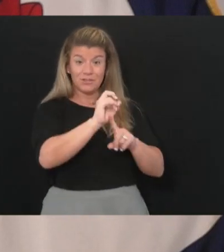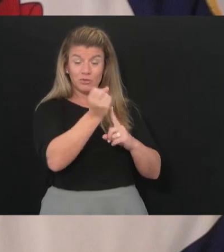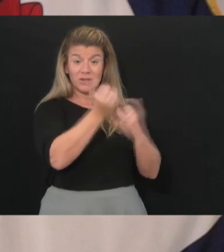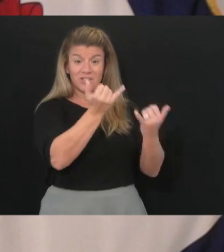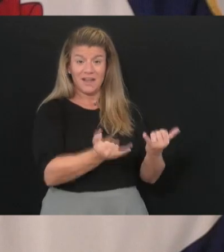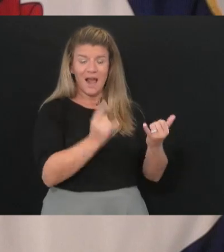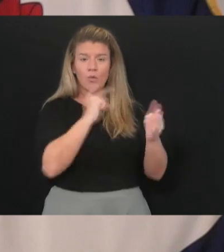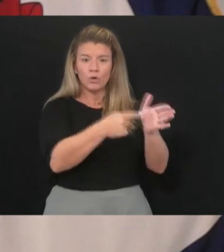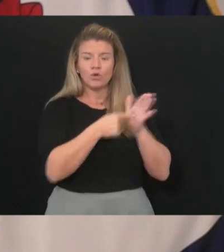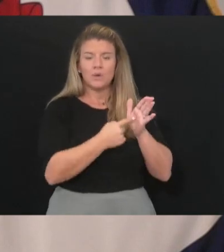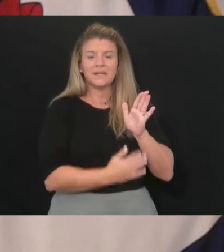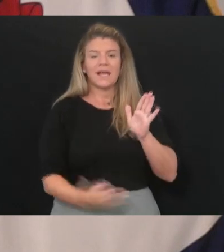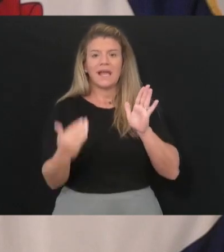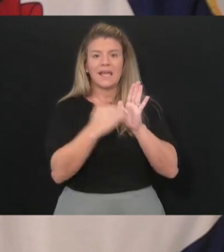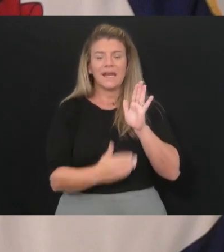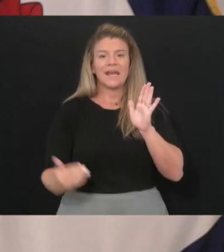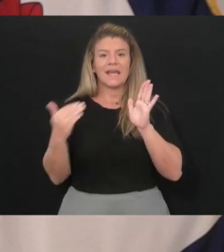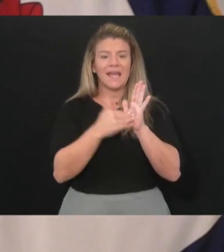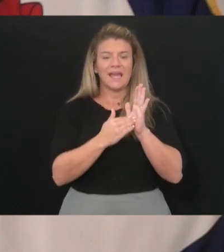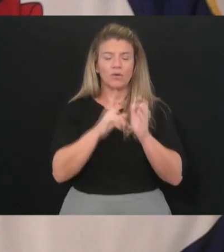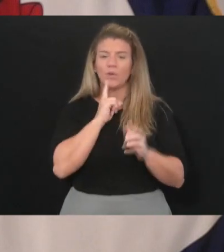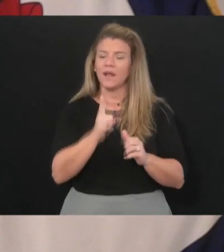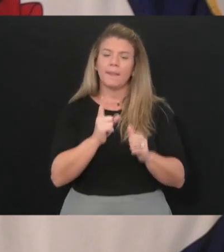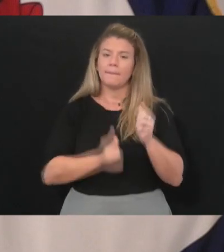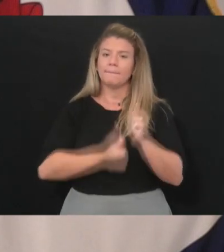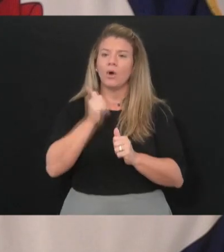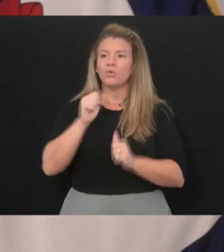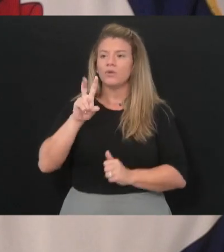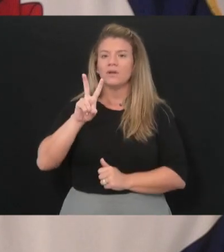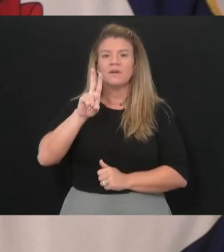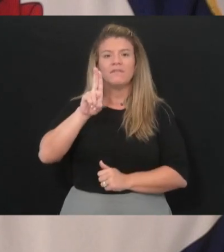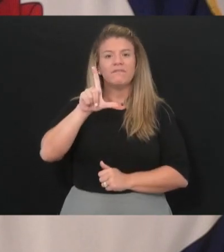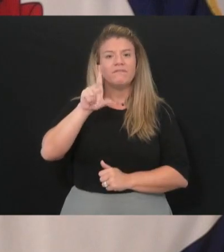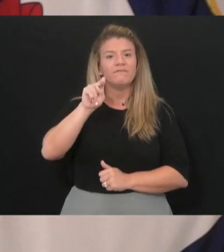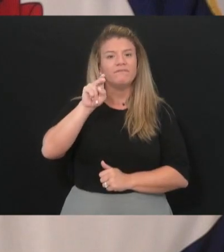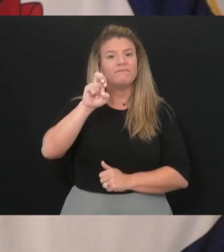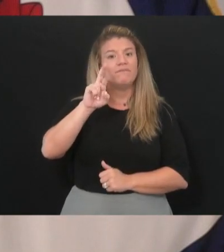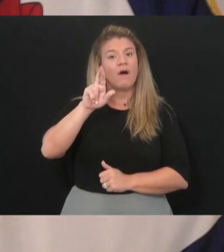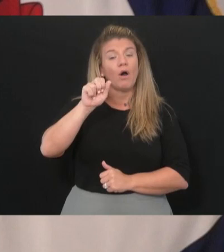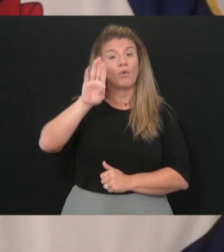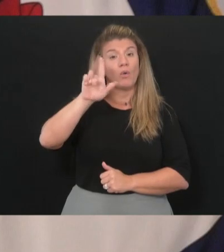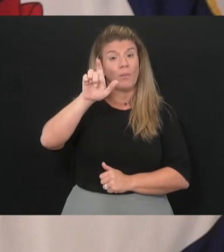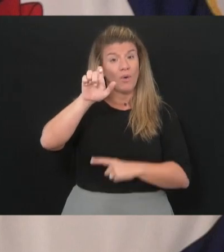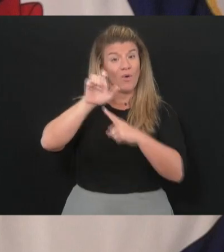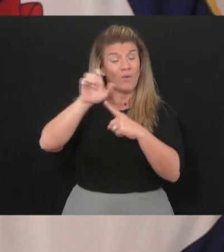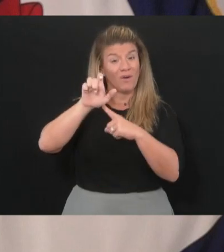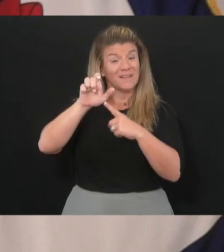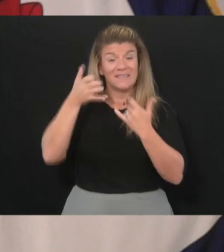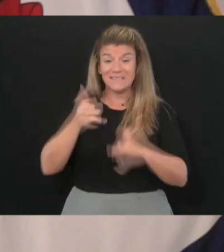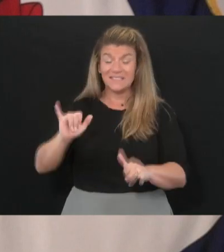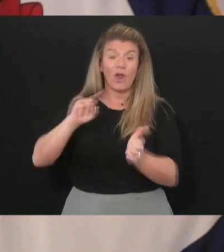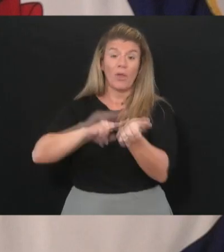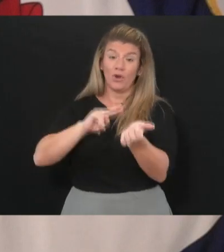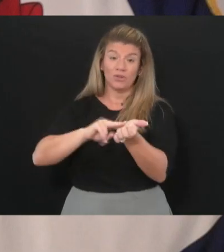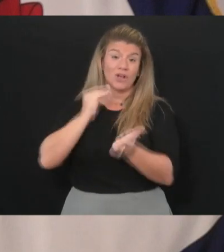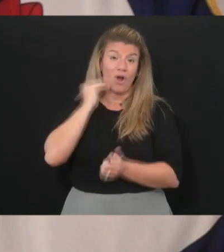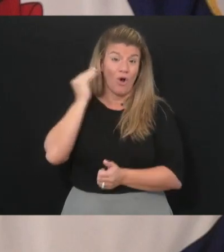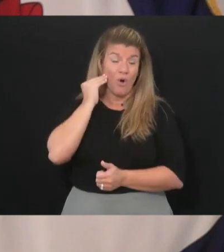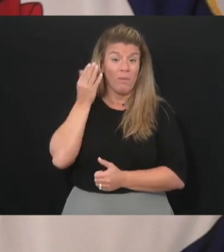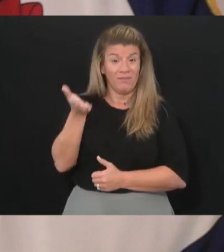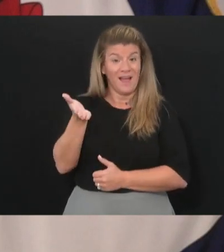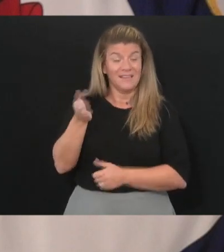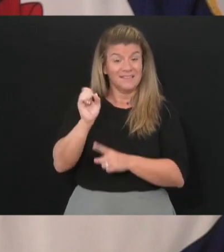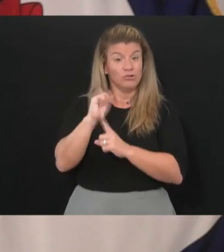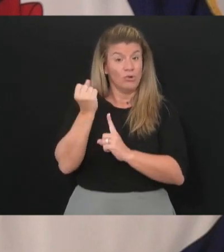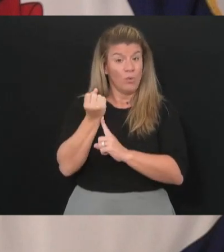how vulnerable that especially our nursing homes are, and how bad this